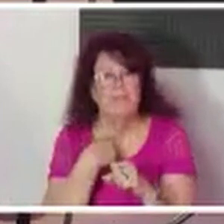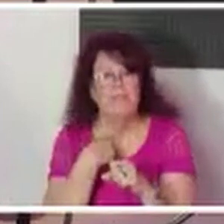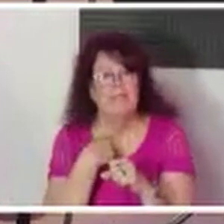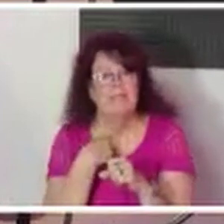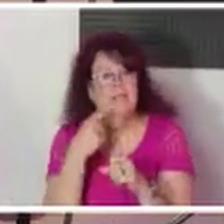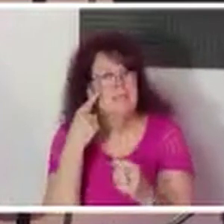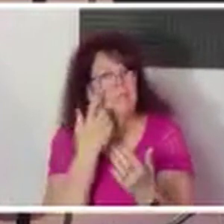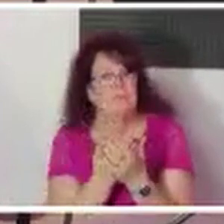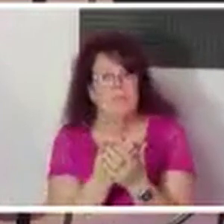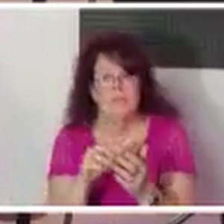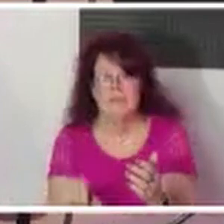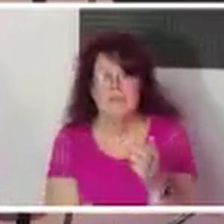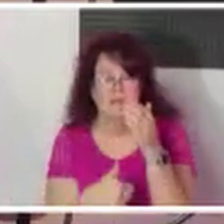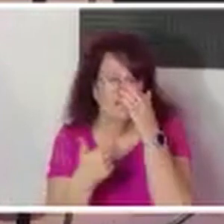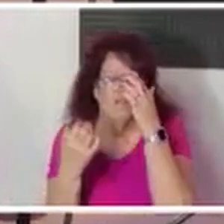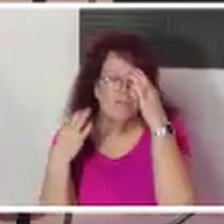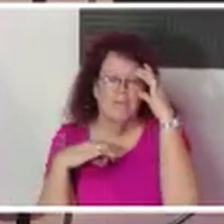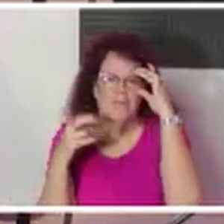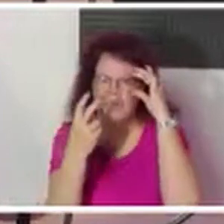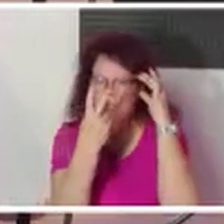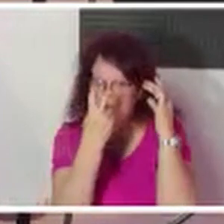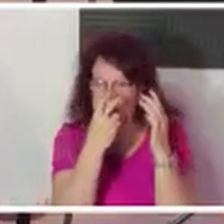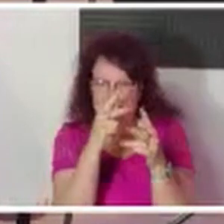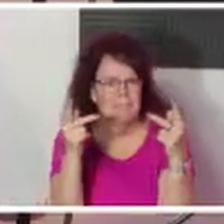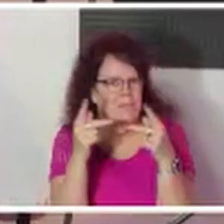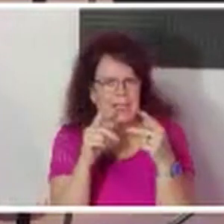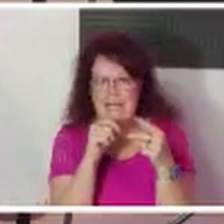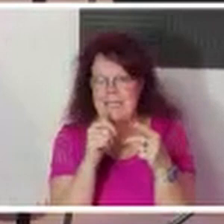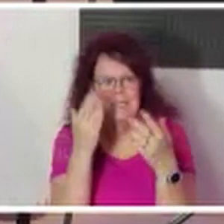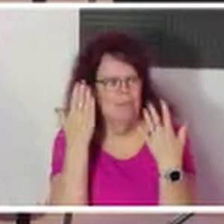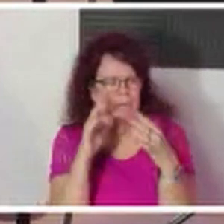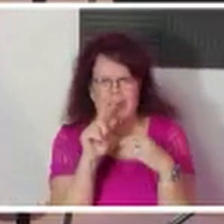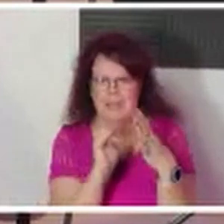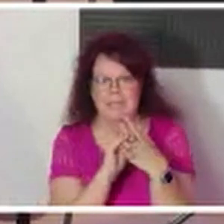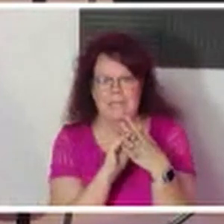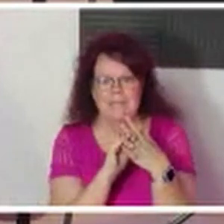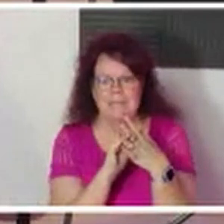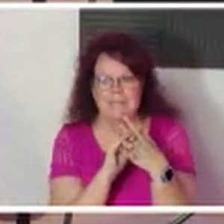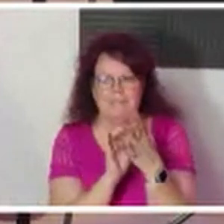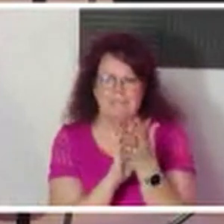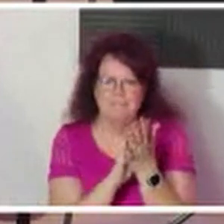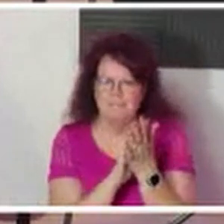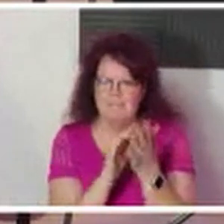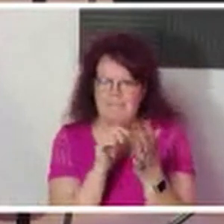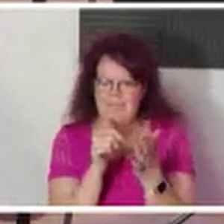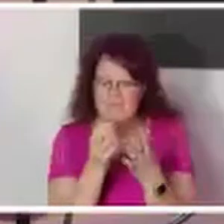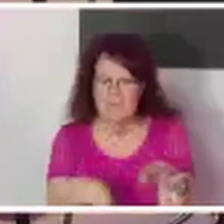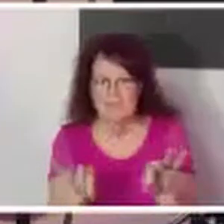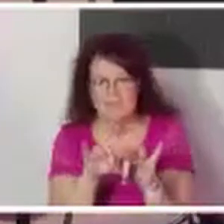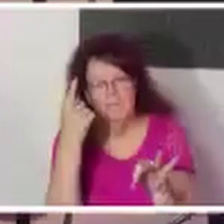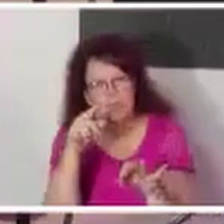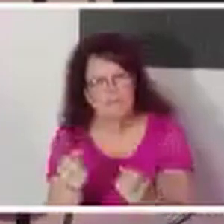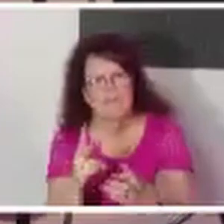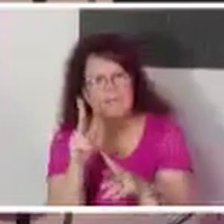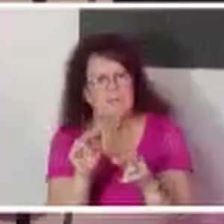yet another privileged blind spot that I was not cognizant of being relevant for so many people. And these are